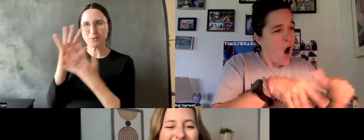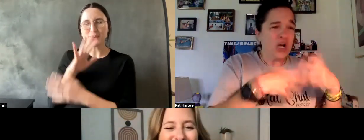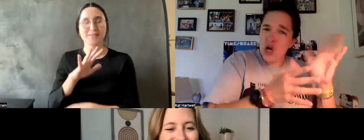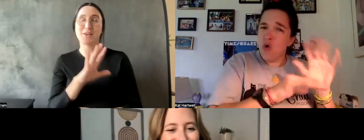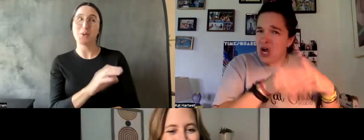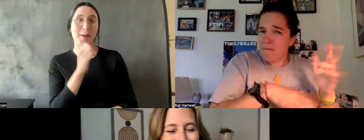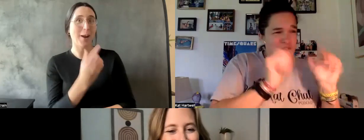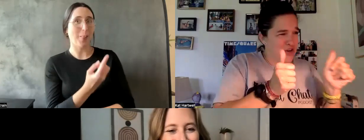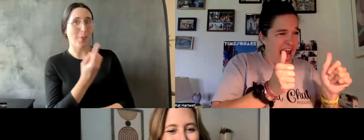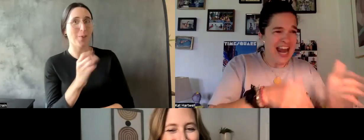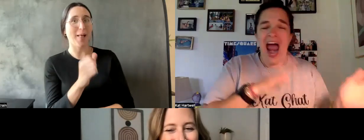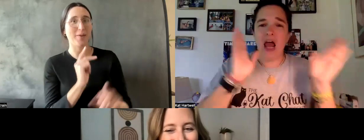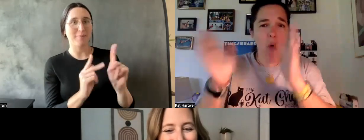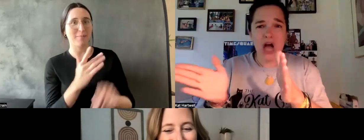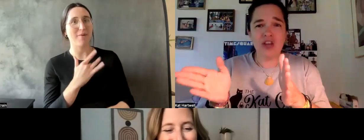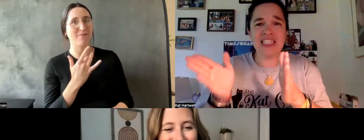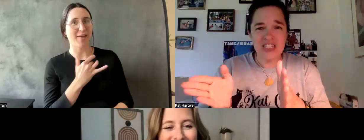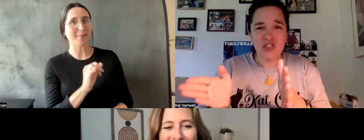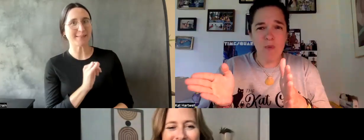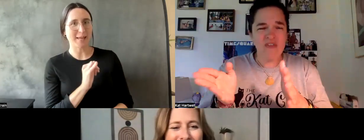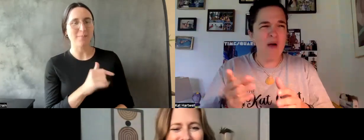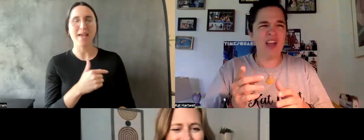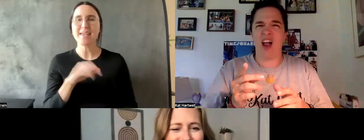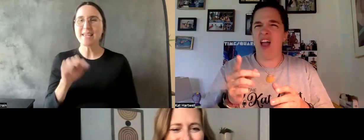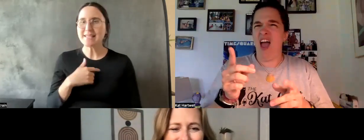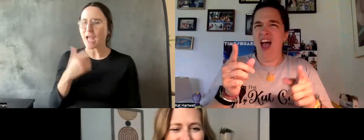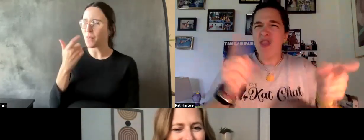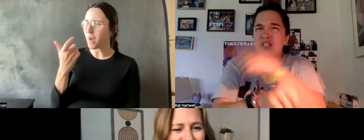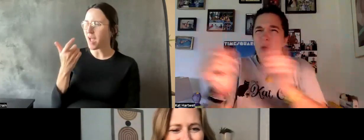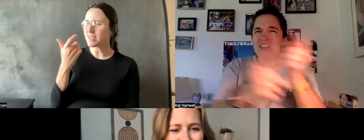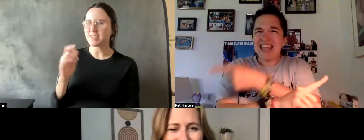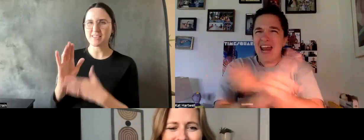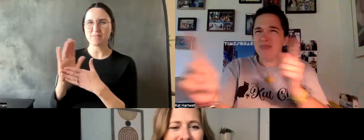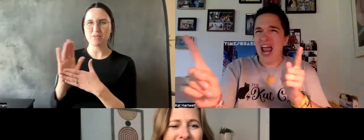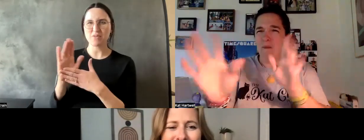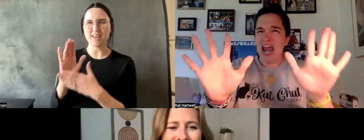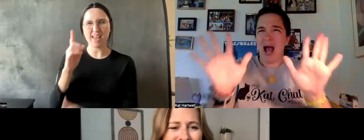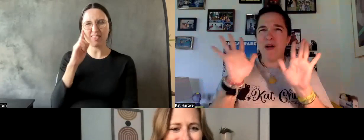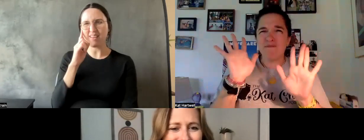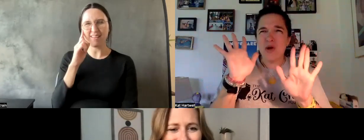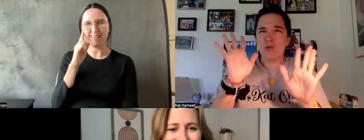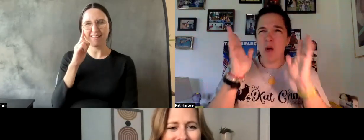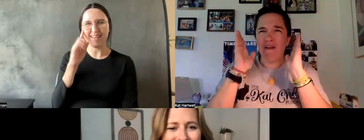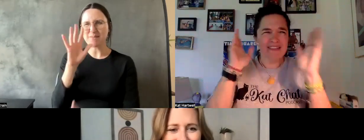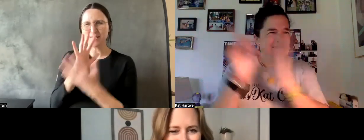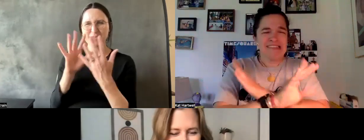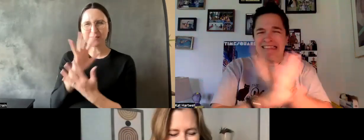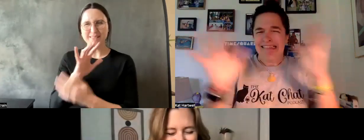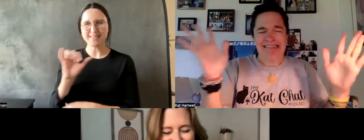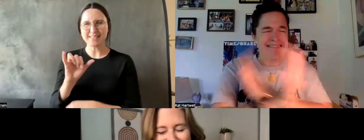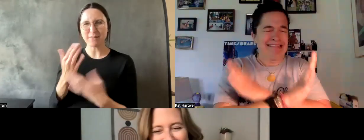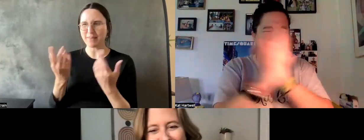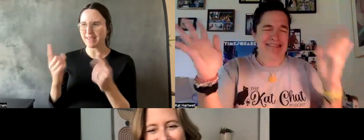I'm like, oh, cute, good movie, great. And I'm watching the sister movie. I was like, they're doing the same thing. Wait, I'm confused.